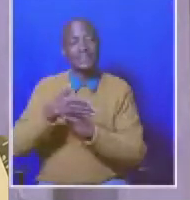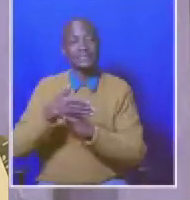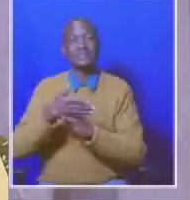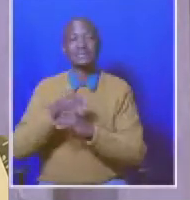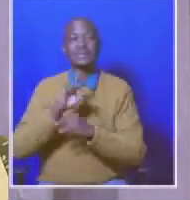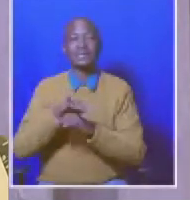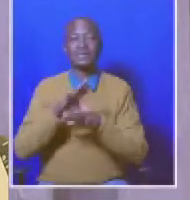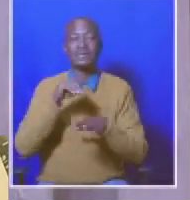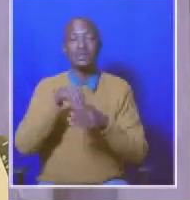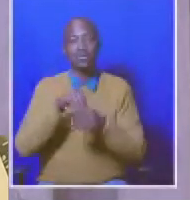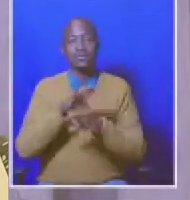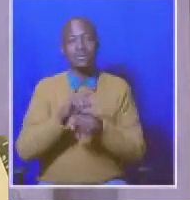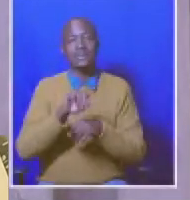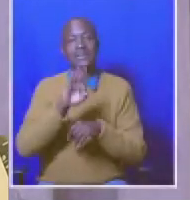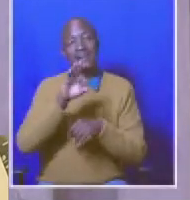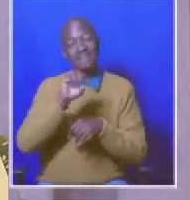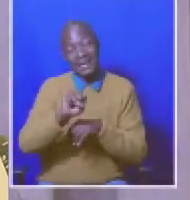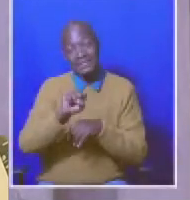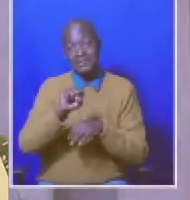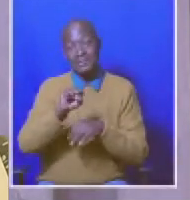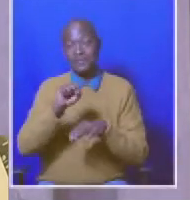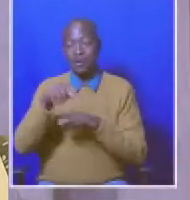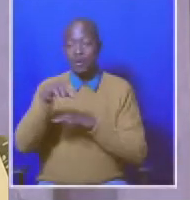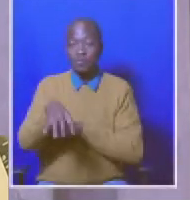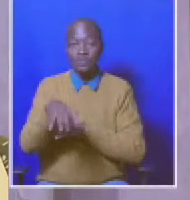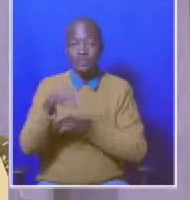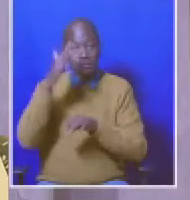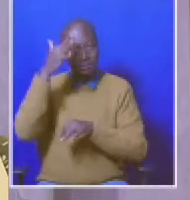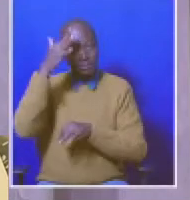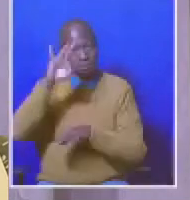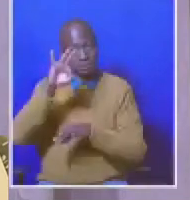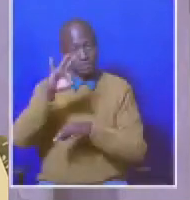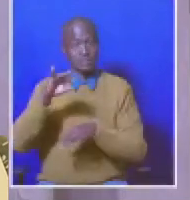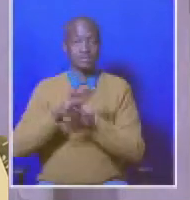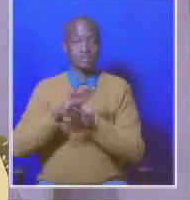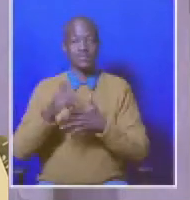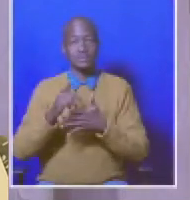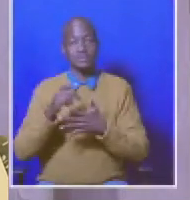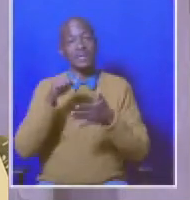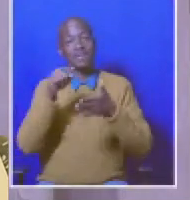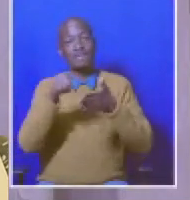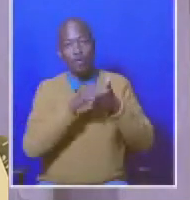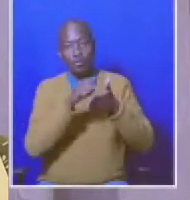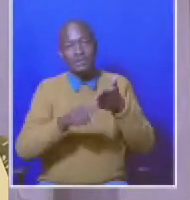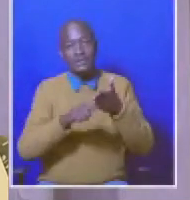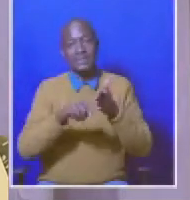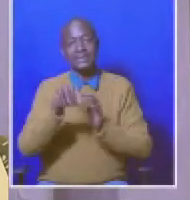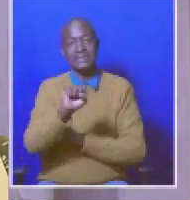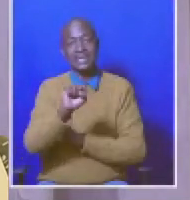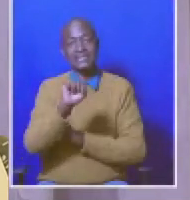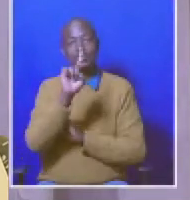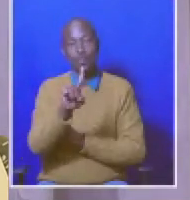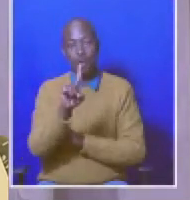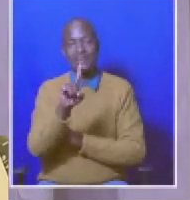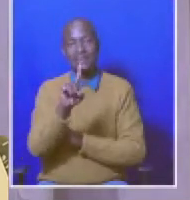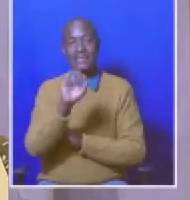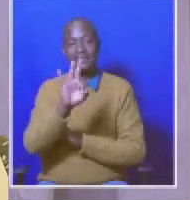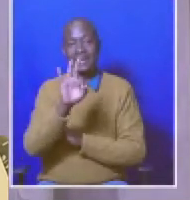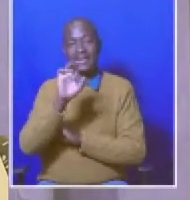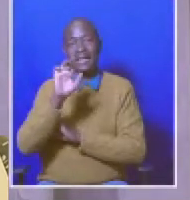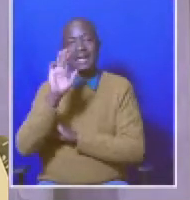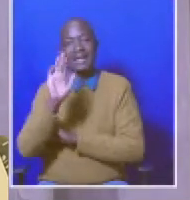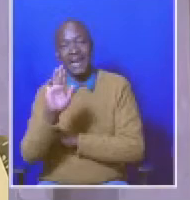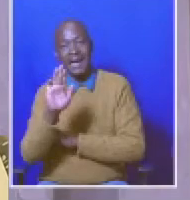will include the Free State provincial government subsequently invoking Section 139B of